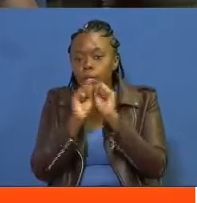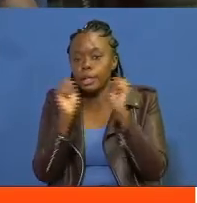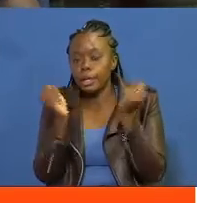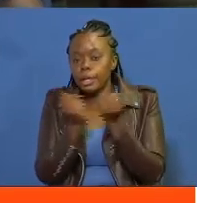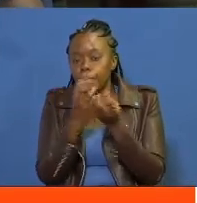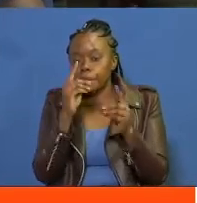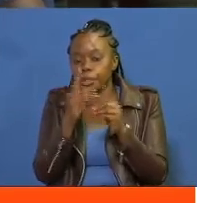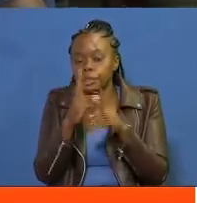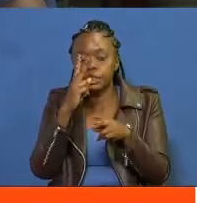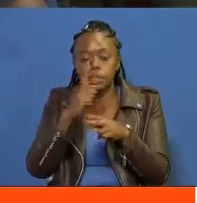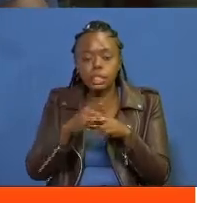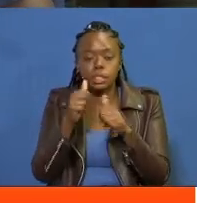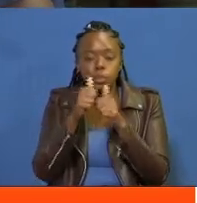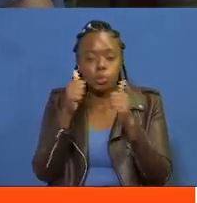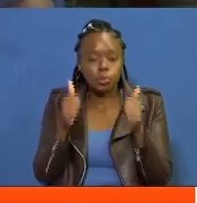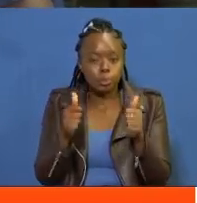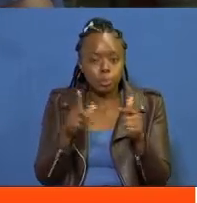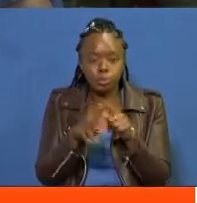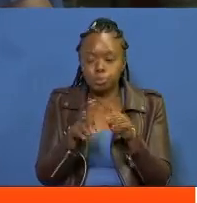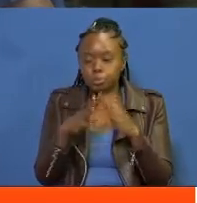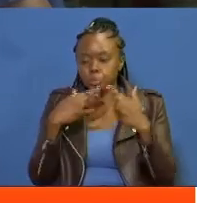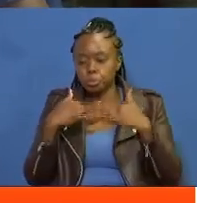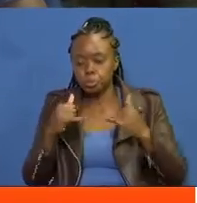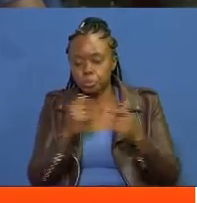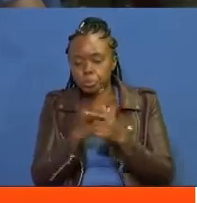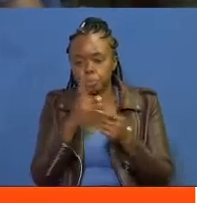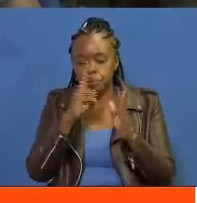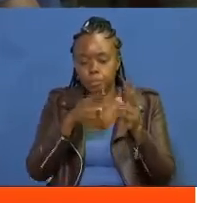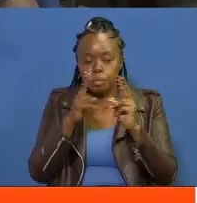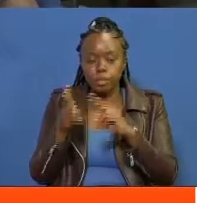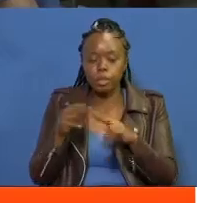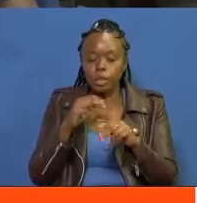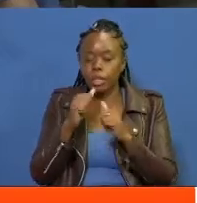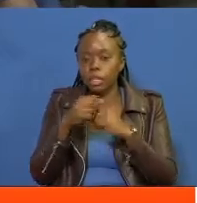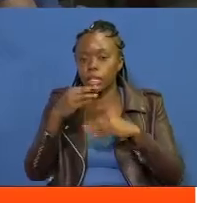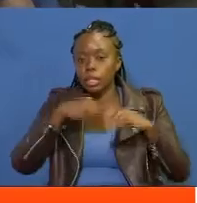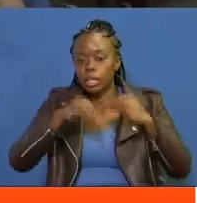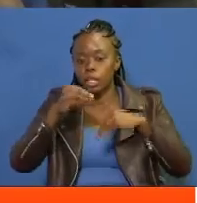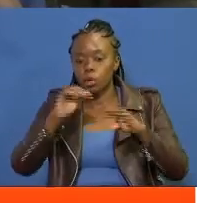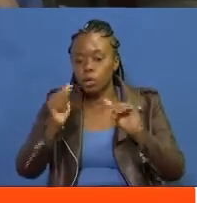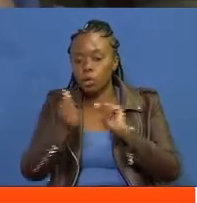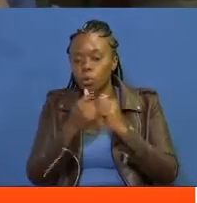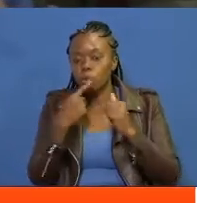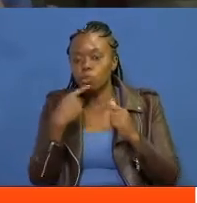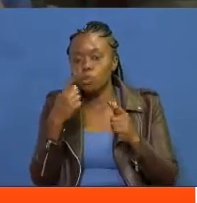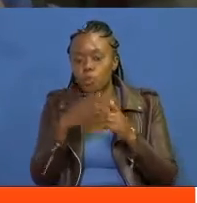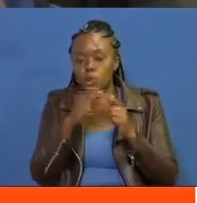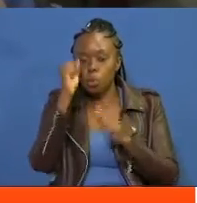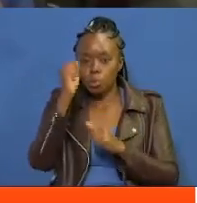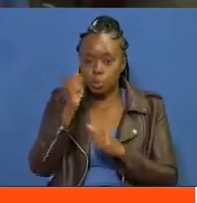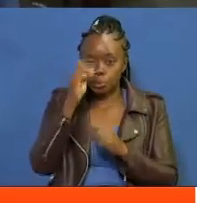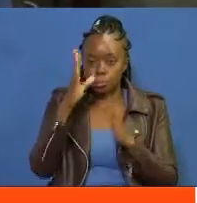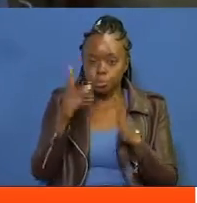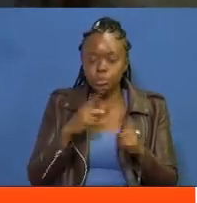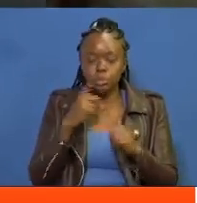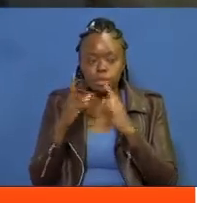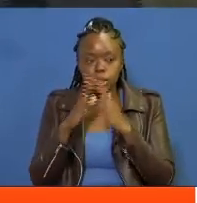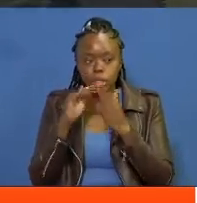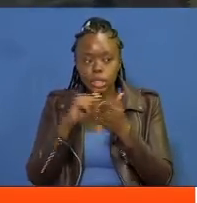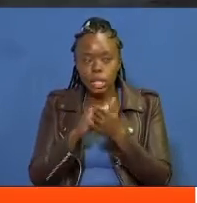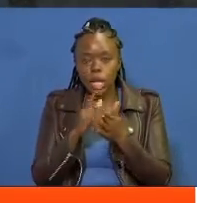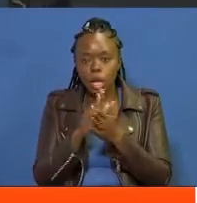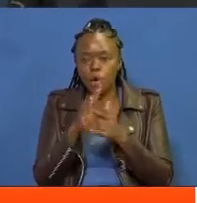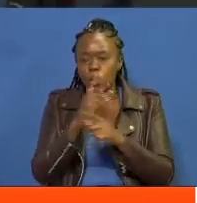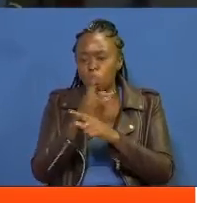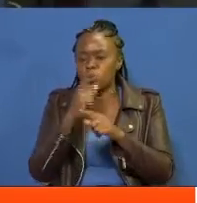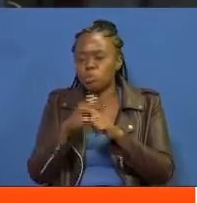is maintained. The Inspector General of Police, Hilary Mutambai, gave a tough warning to politicians, alluding that police will not spare